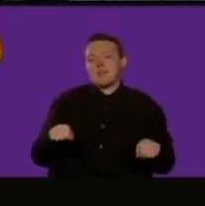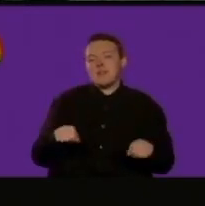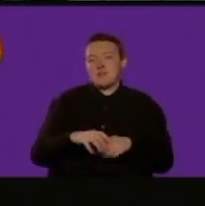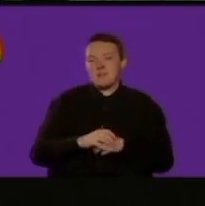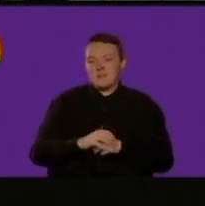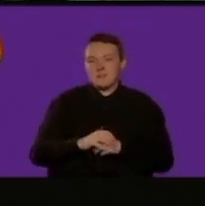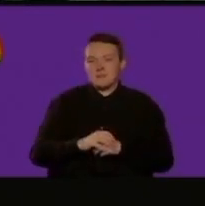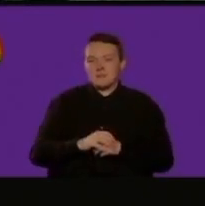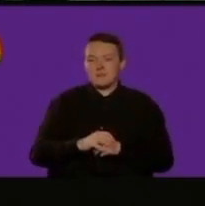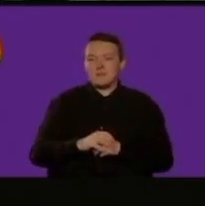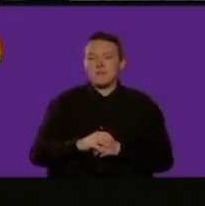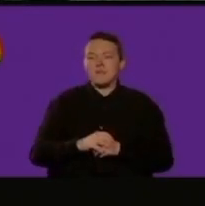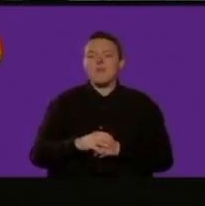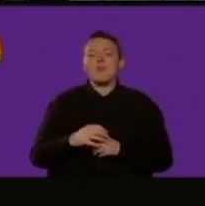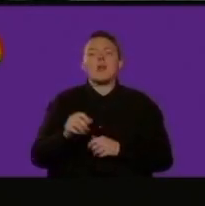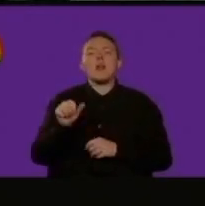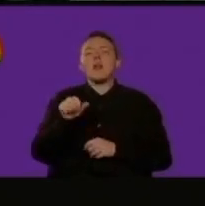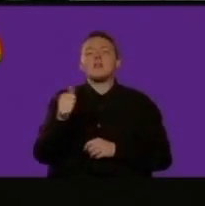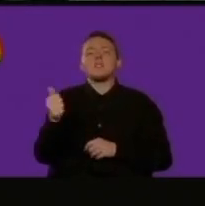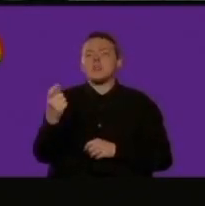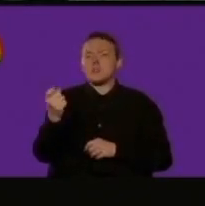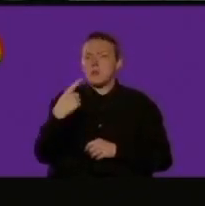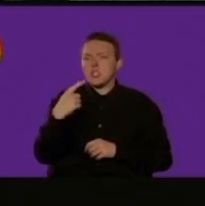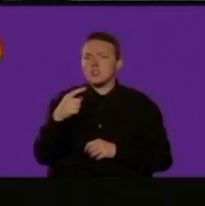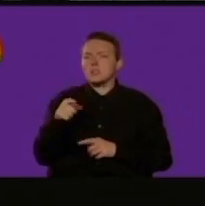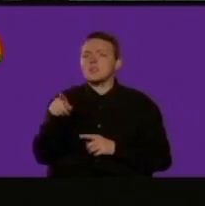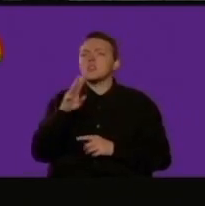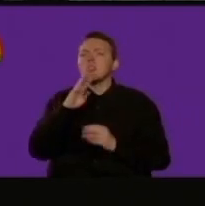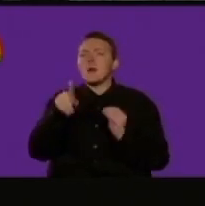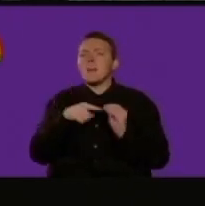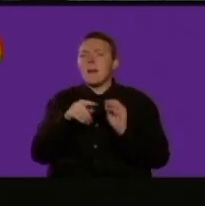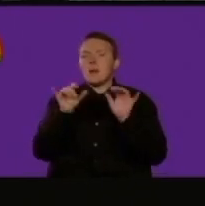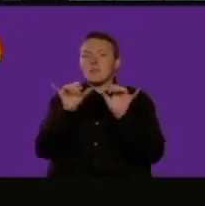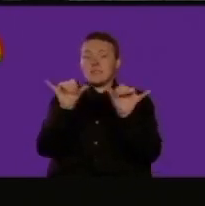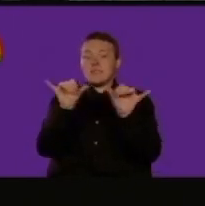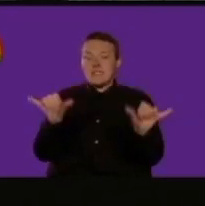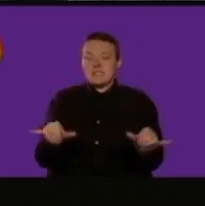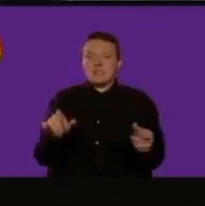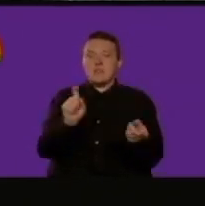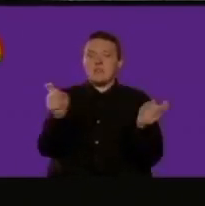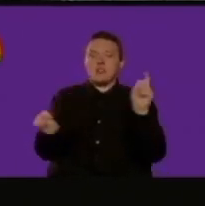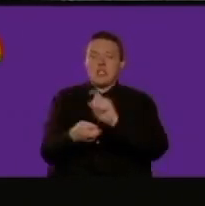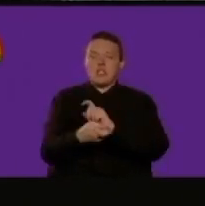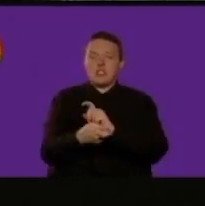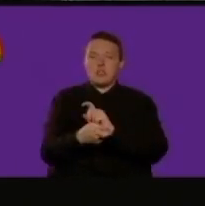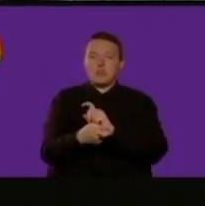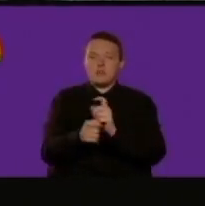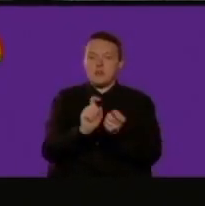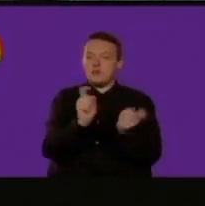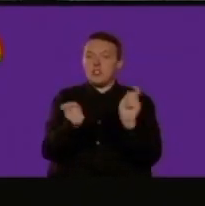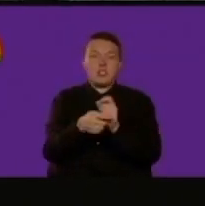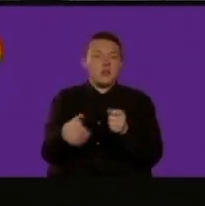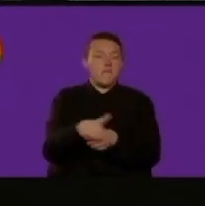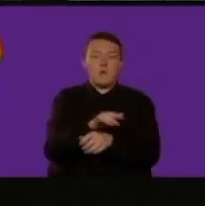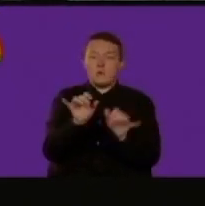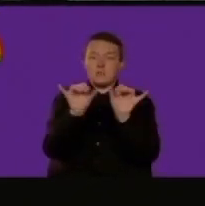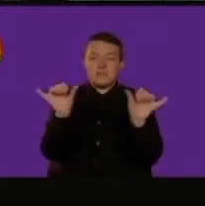Y yo sé que es una pregunta bien I know this is a wide question. If you have